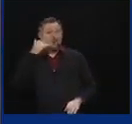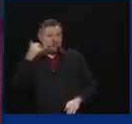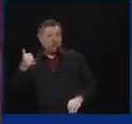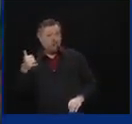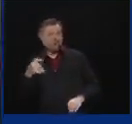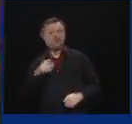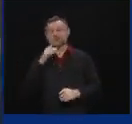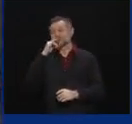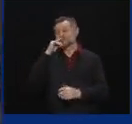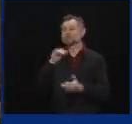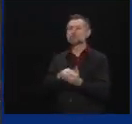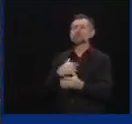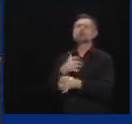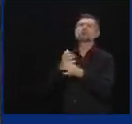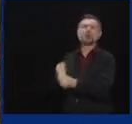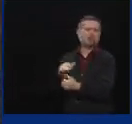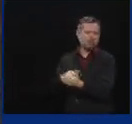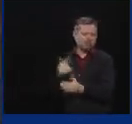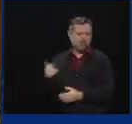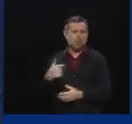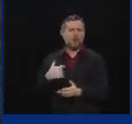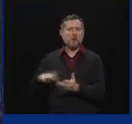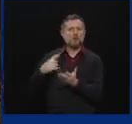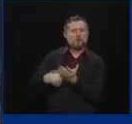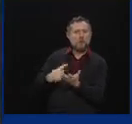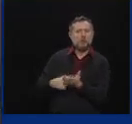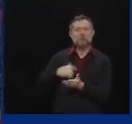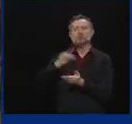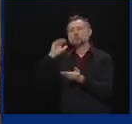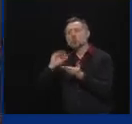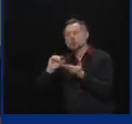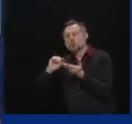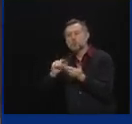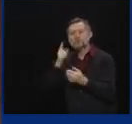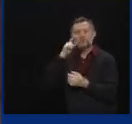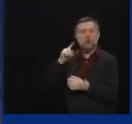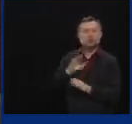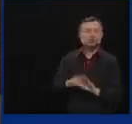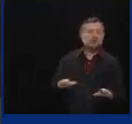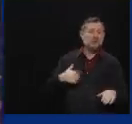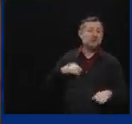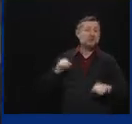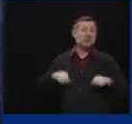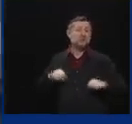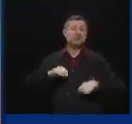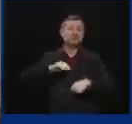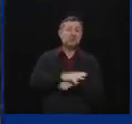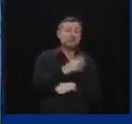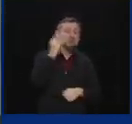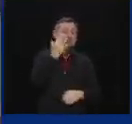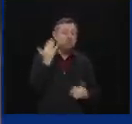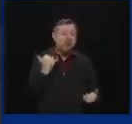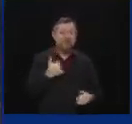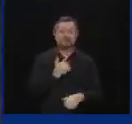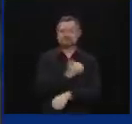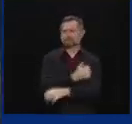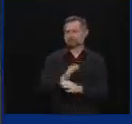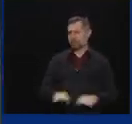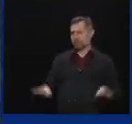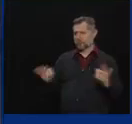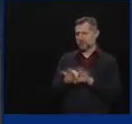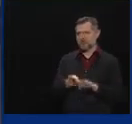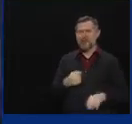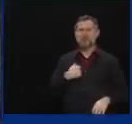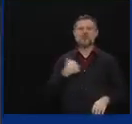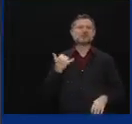trust her. We talked about the lower dosage for younger kids, possible side effects, and why the vaccine is so important. But I still wasn't